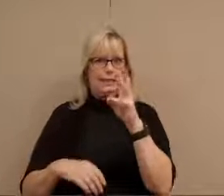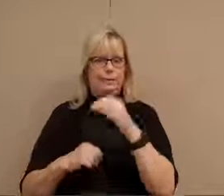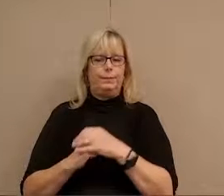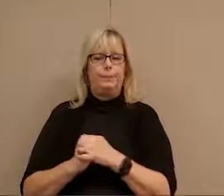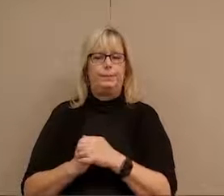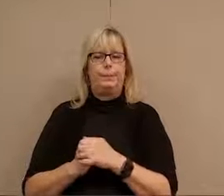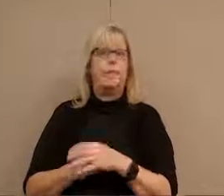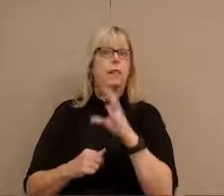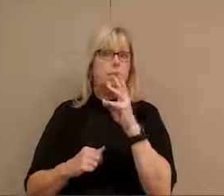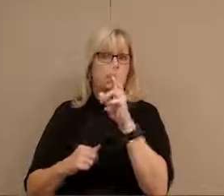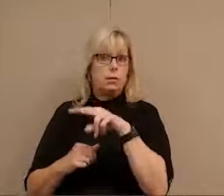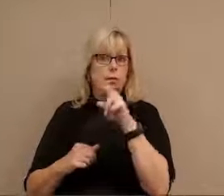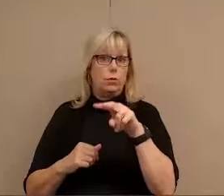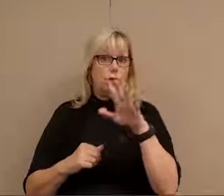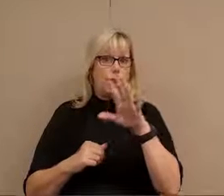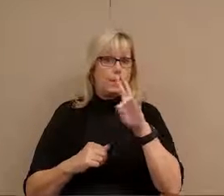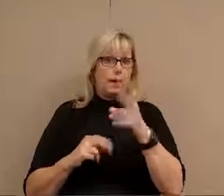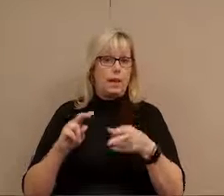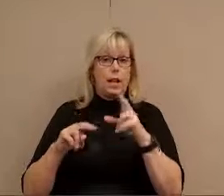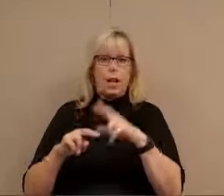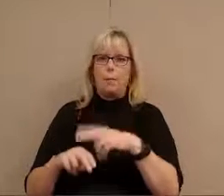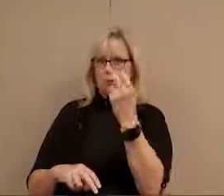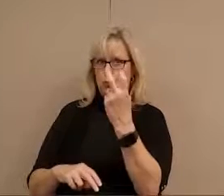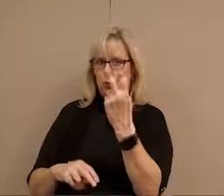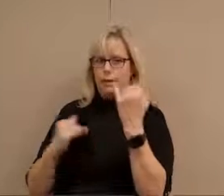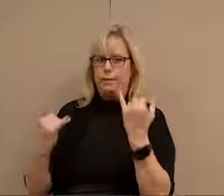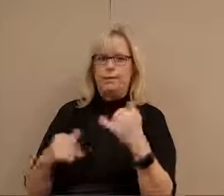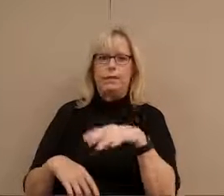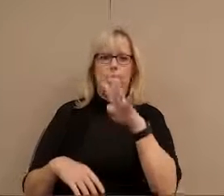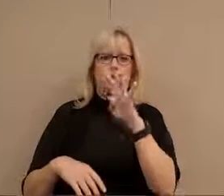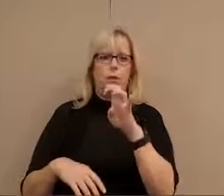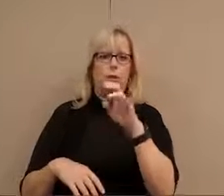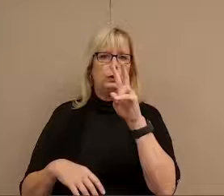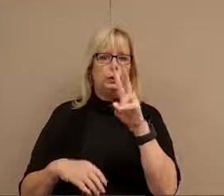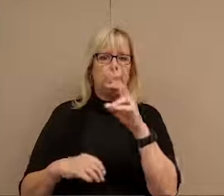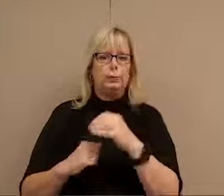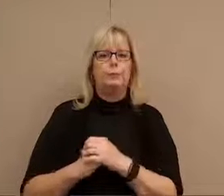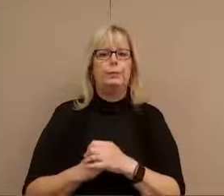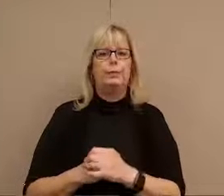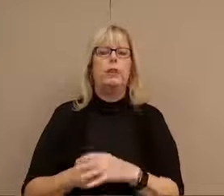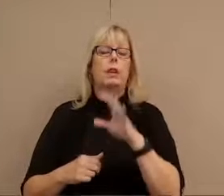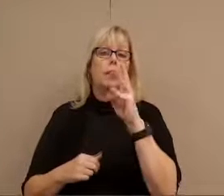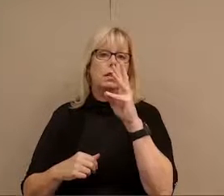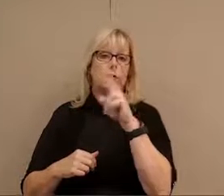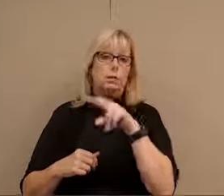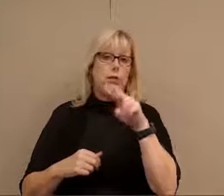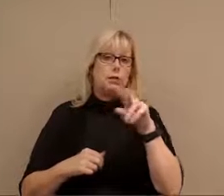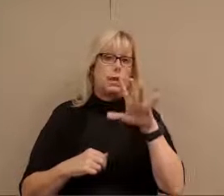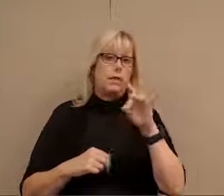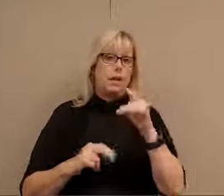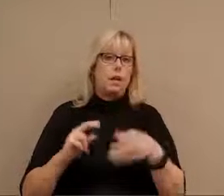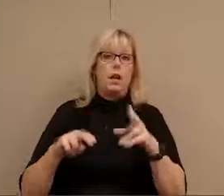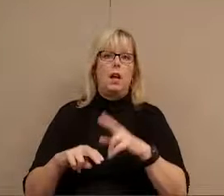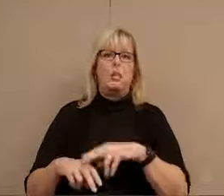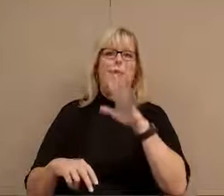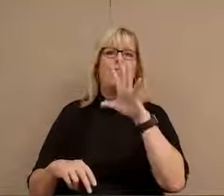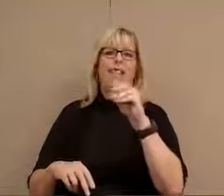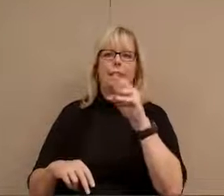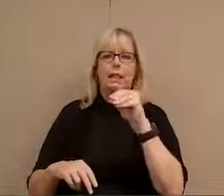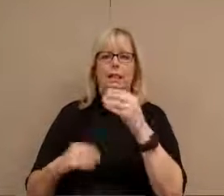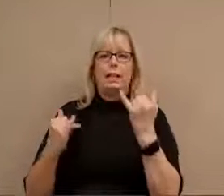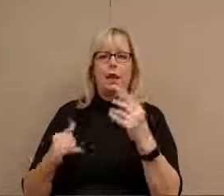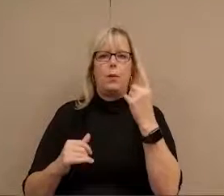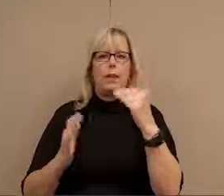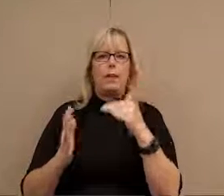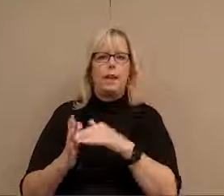106. 62257 up 12 to 402. 62258 up 50 to